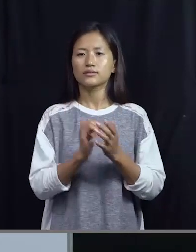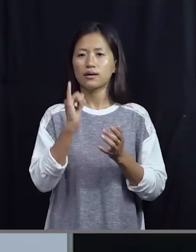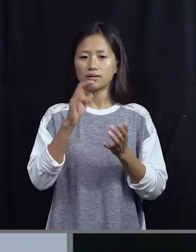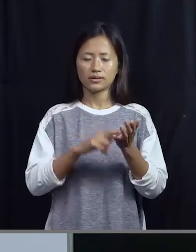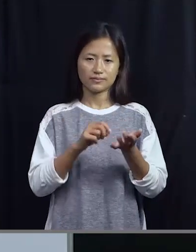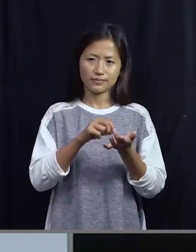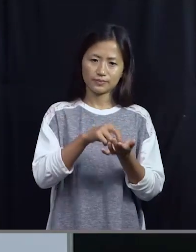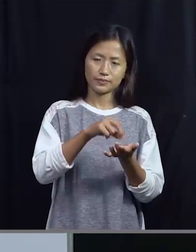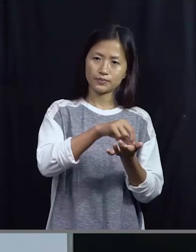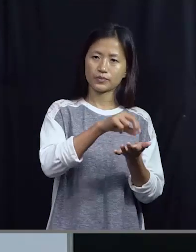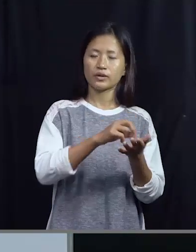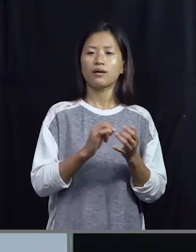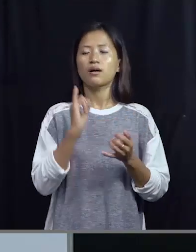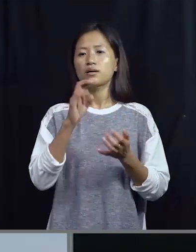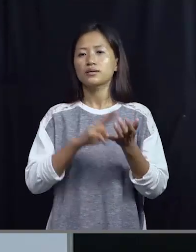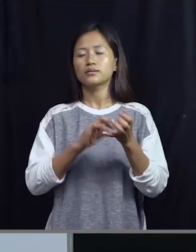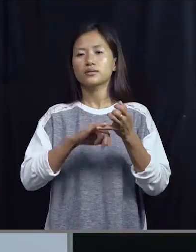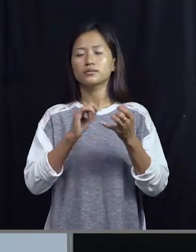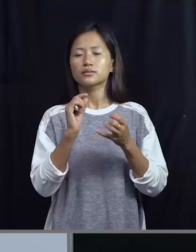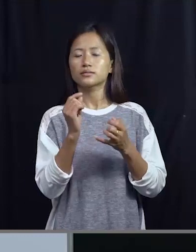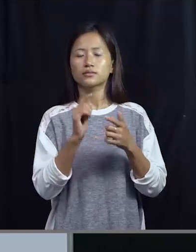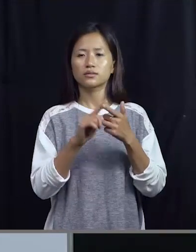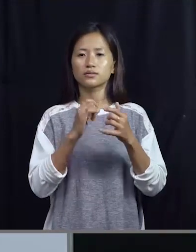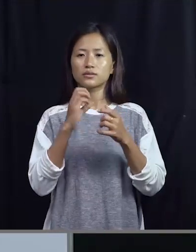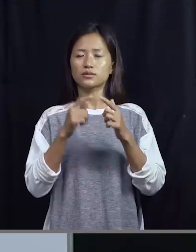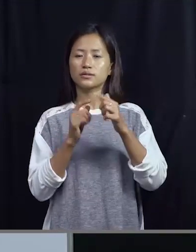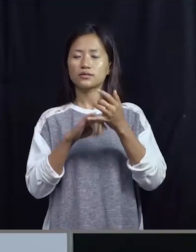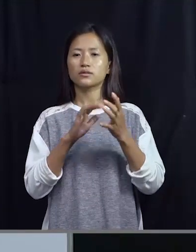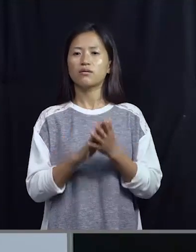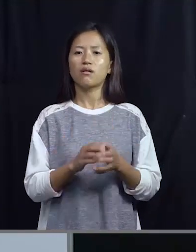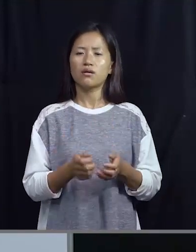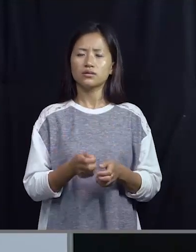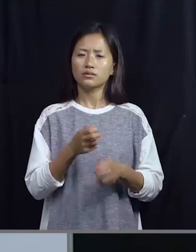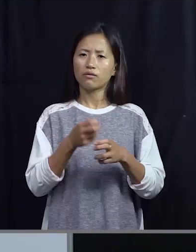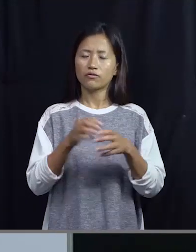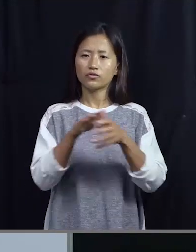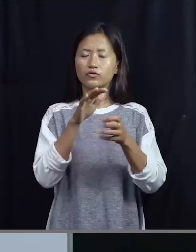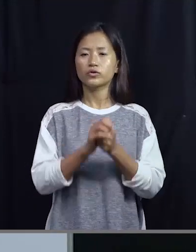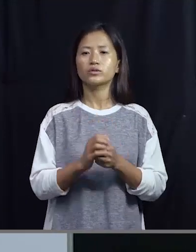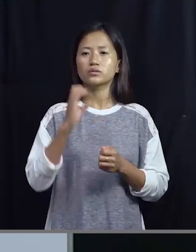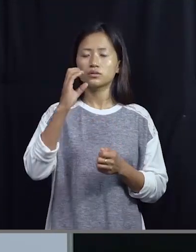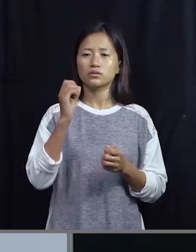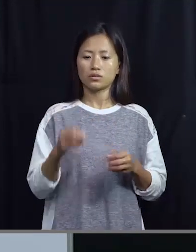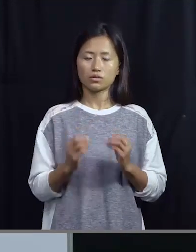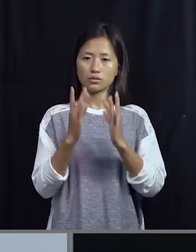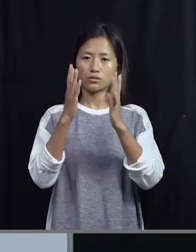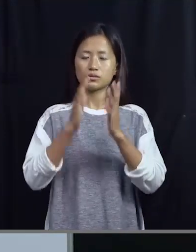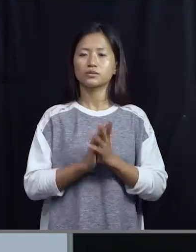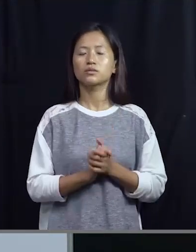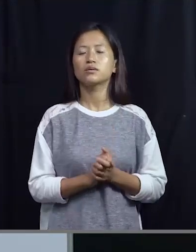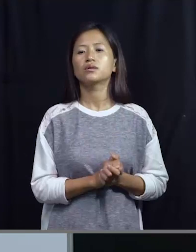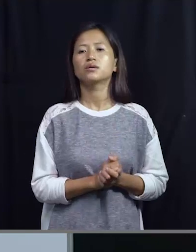are harmful to the plants and the crops. So one example is a bacteria